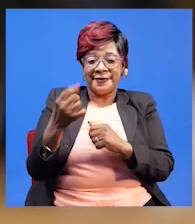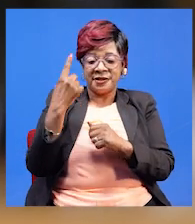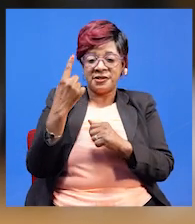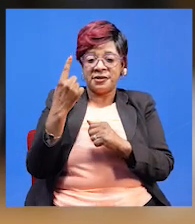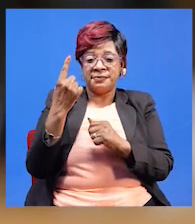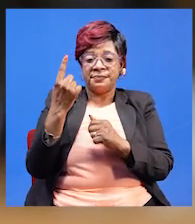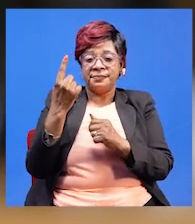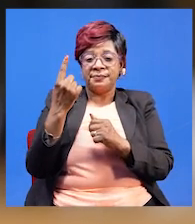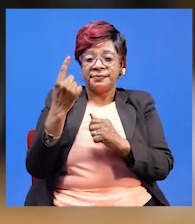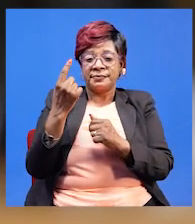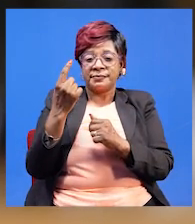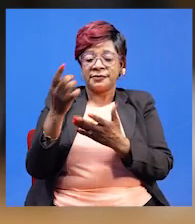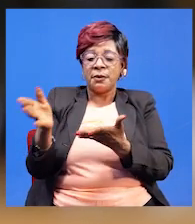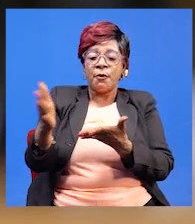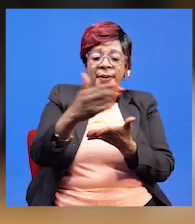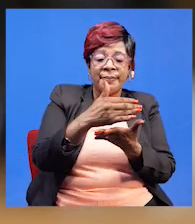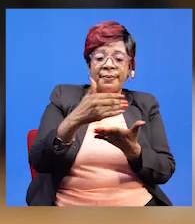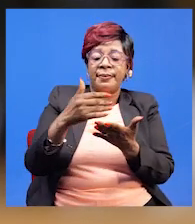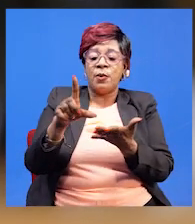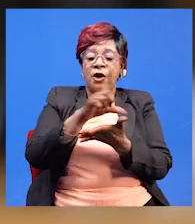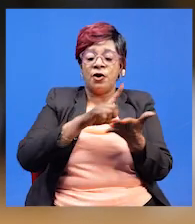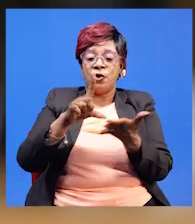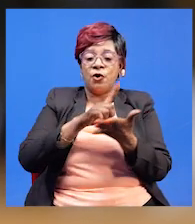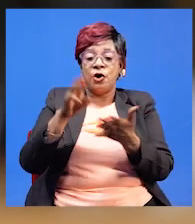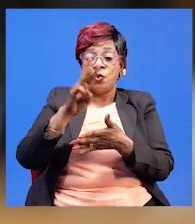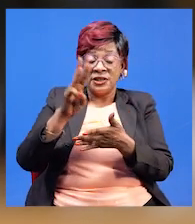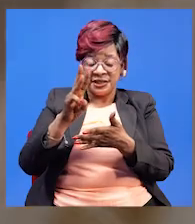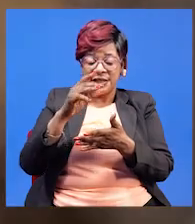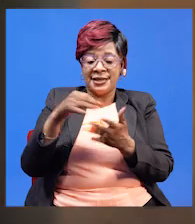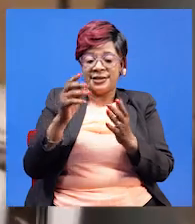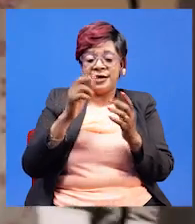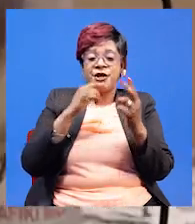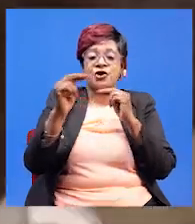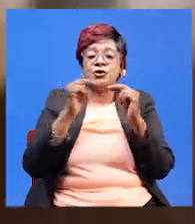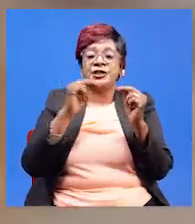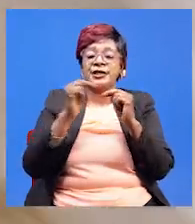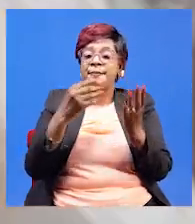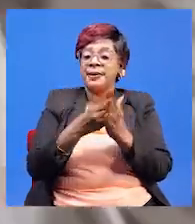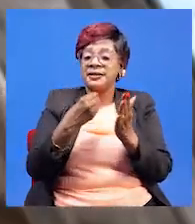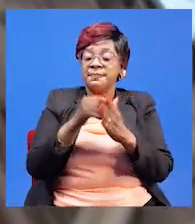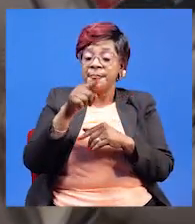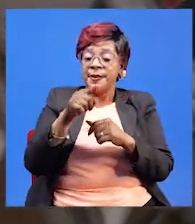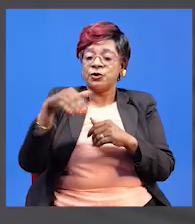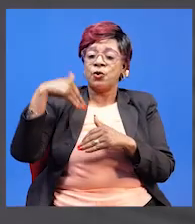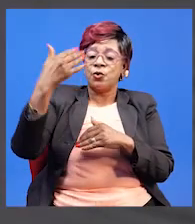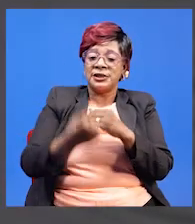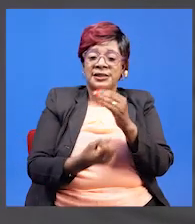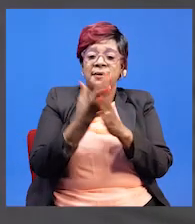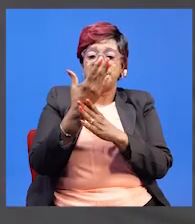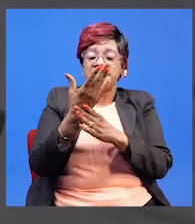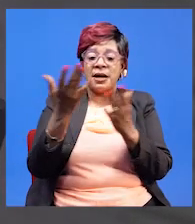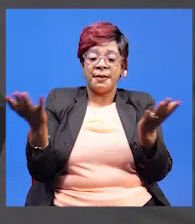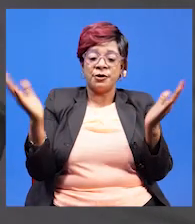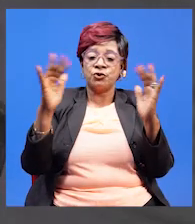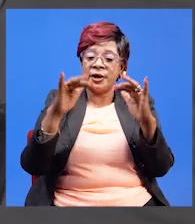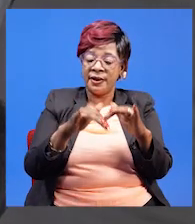all, mop up our local wheat at a negotiated price. And this price we normally establish by coming